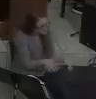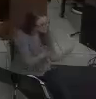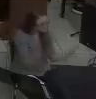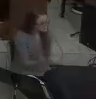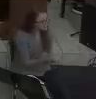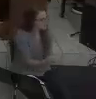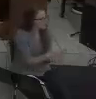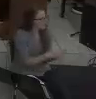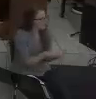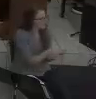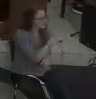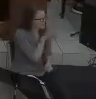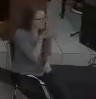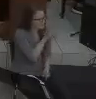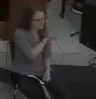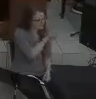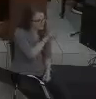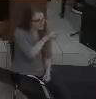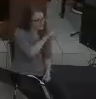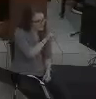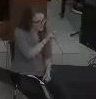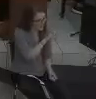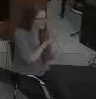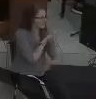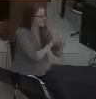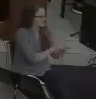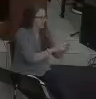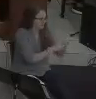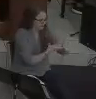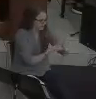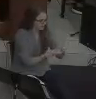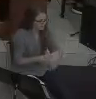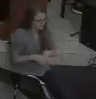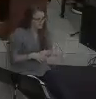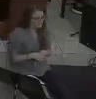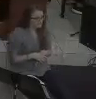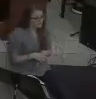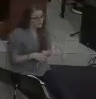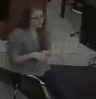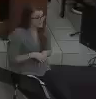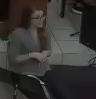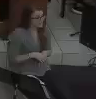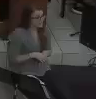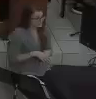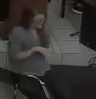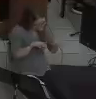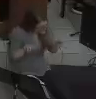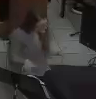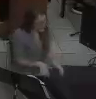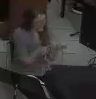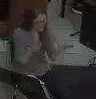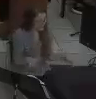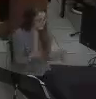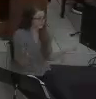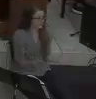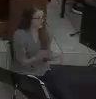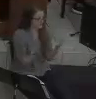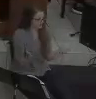Spirit, the divine companion. This is an active presence